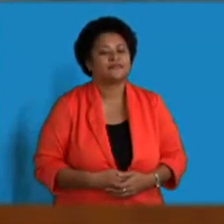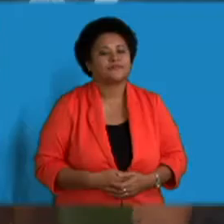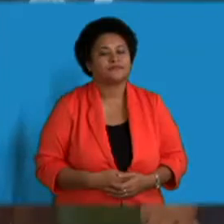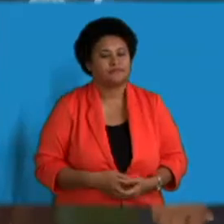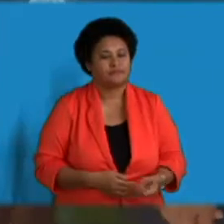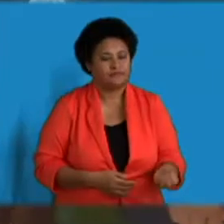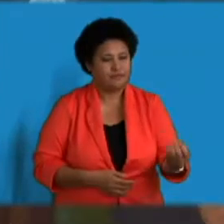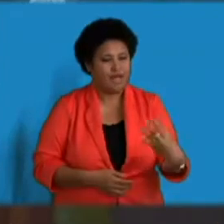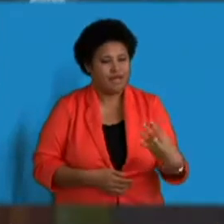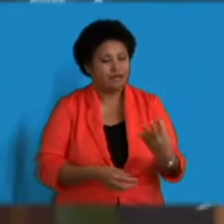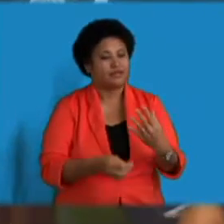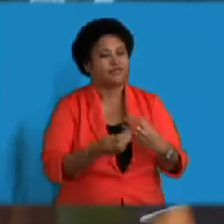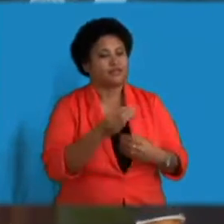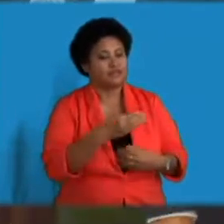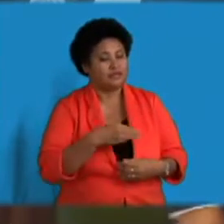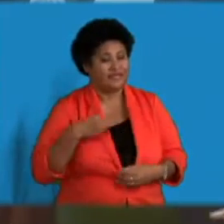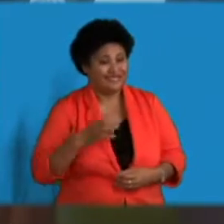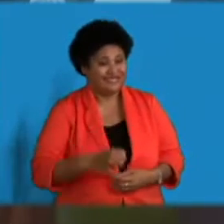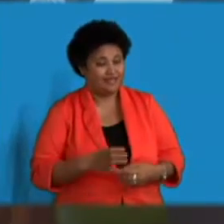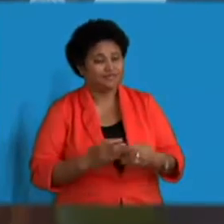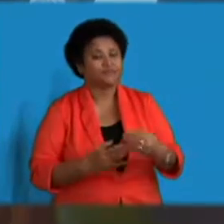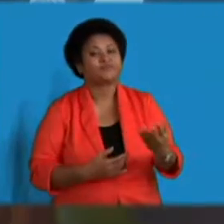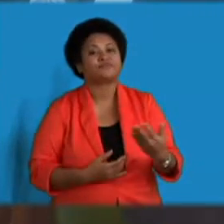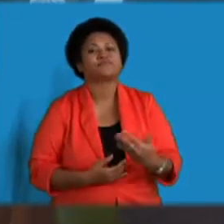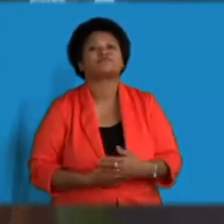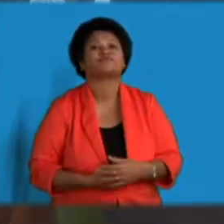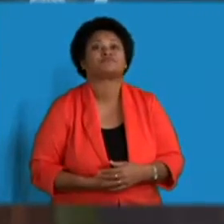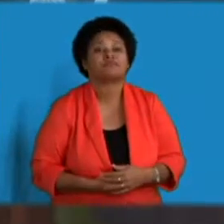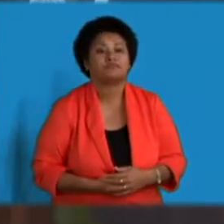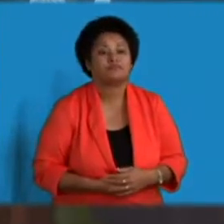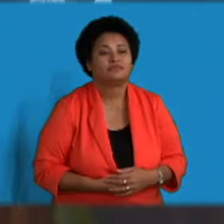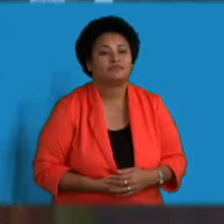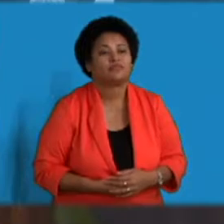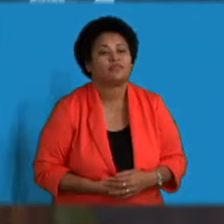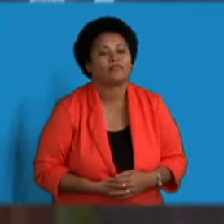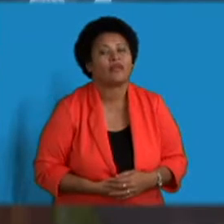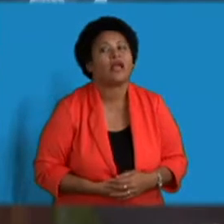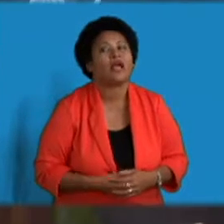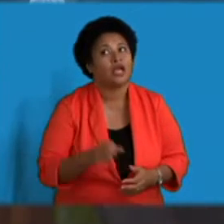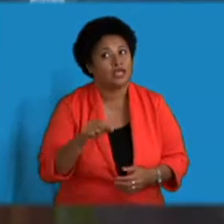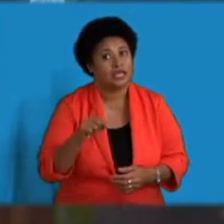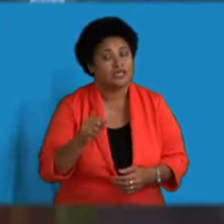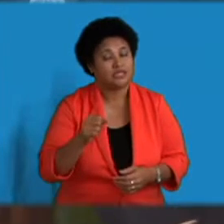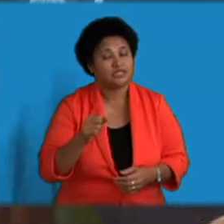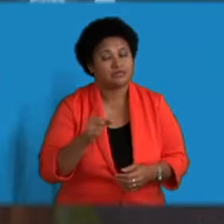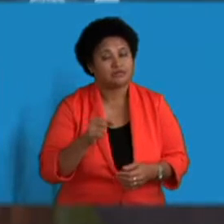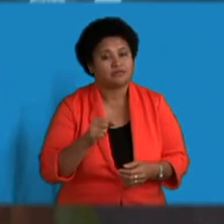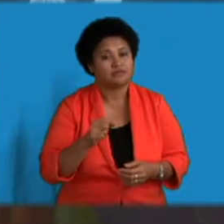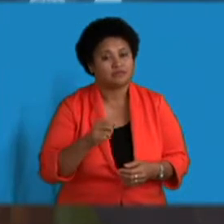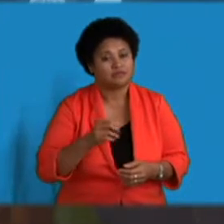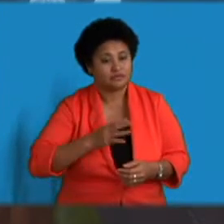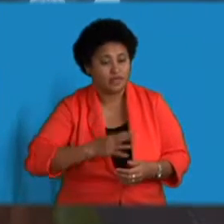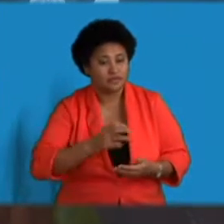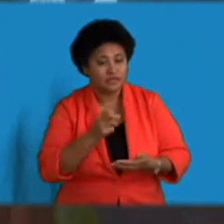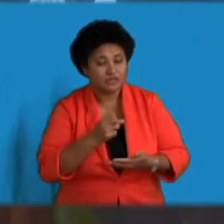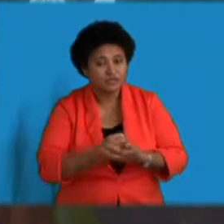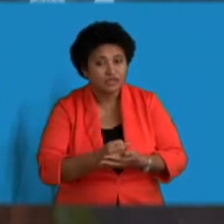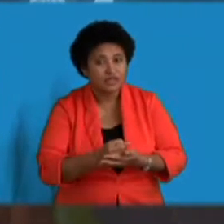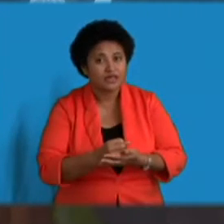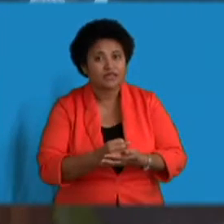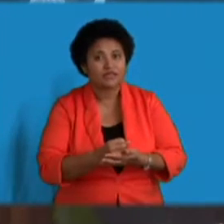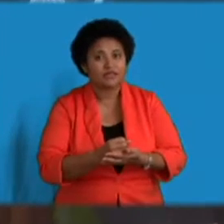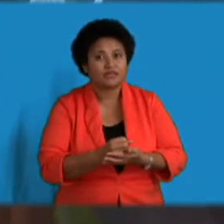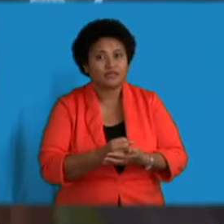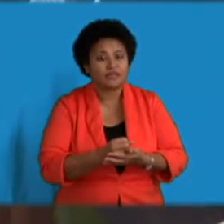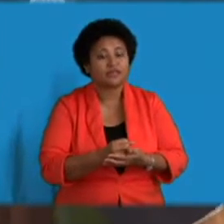Minister. Madam Speaker, yes, I want to assure the Honourable Member that